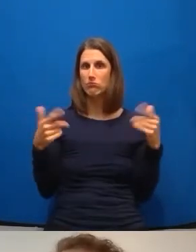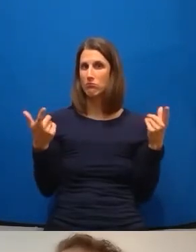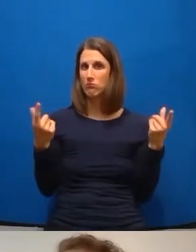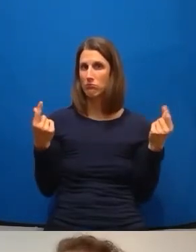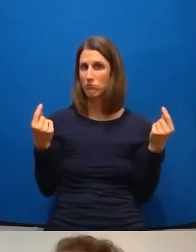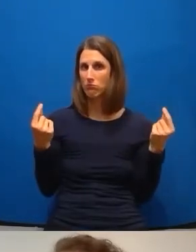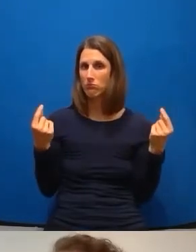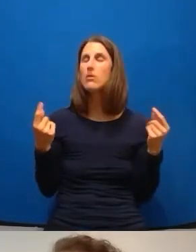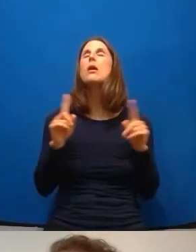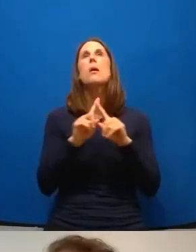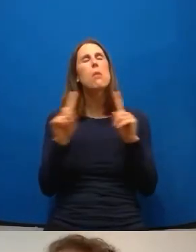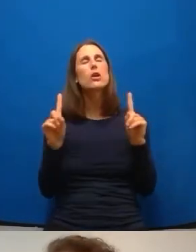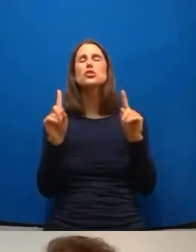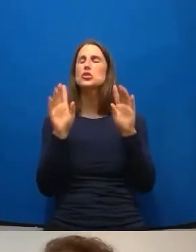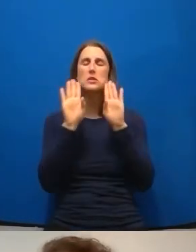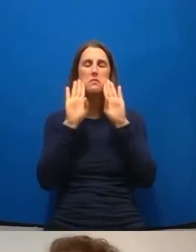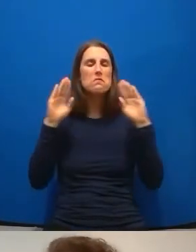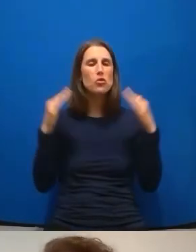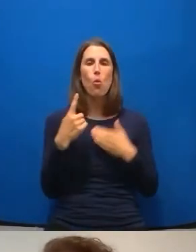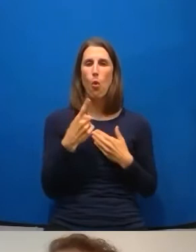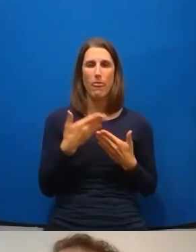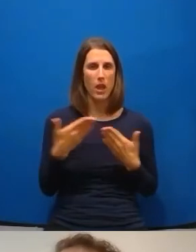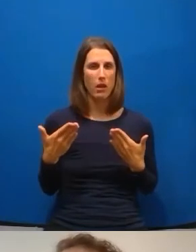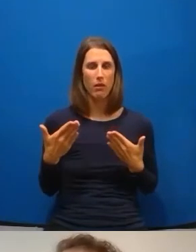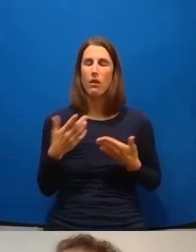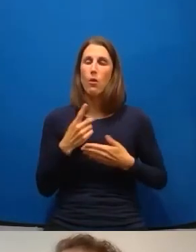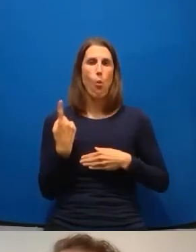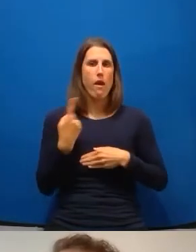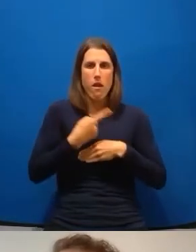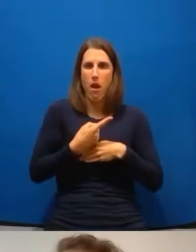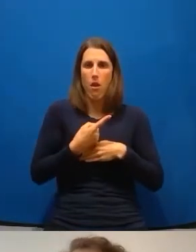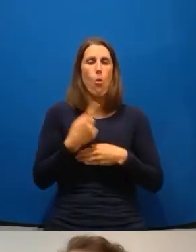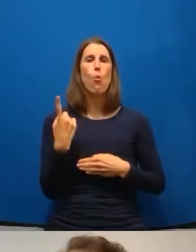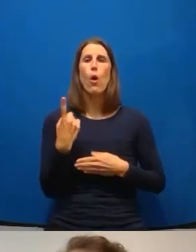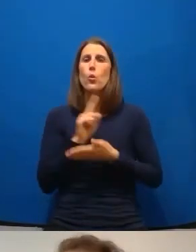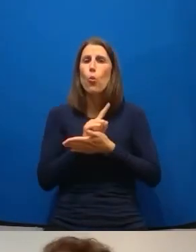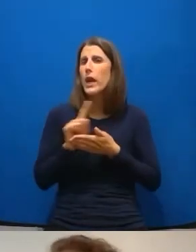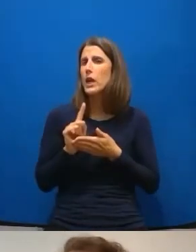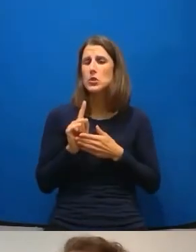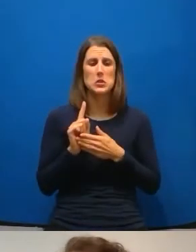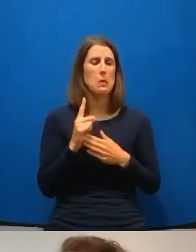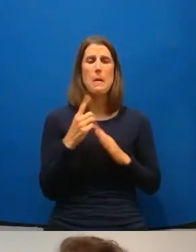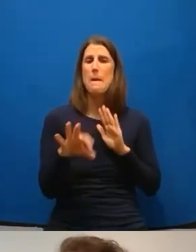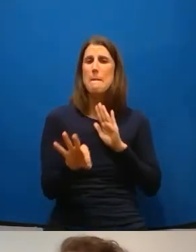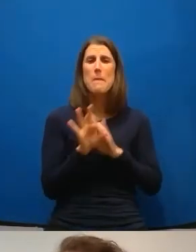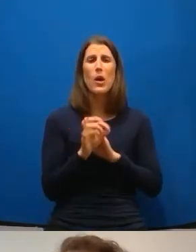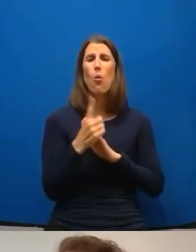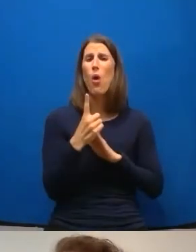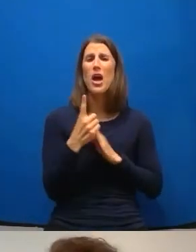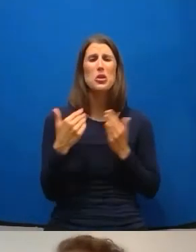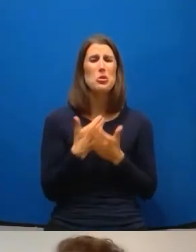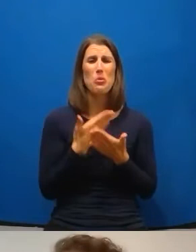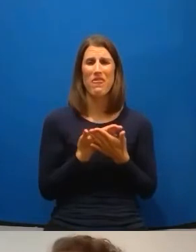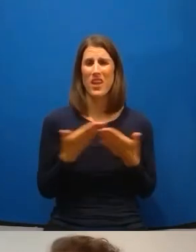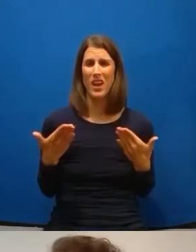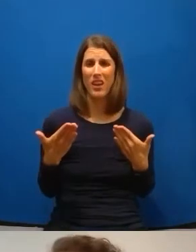want to focus on this one skill this week, this day, and then you kind of pick it up. And we have so many people now. I mean, so many people,